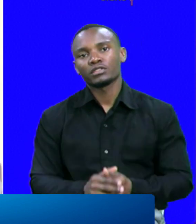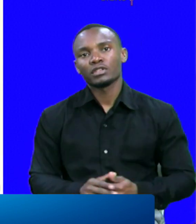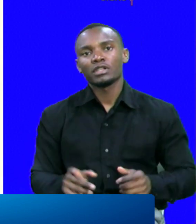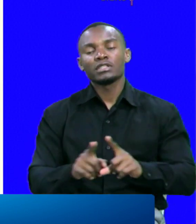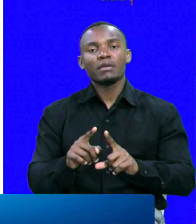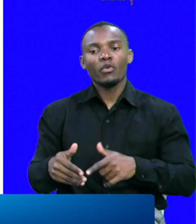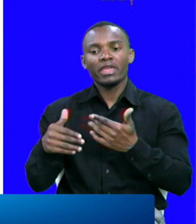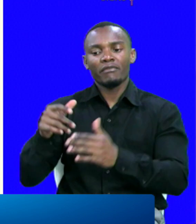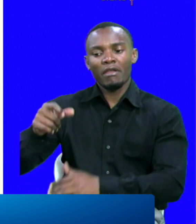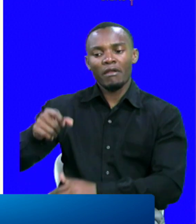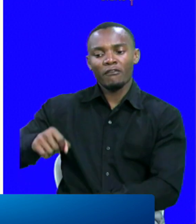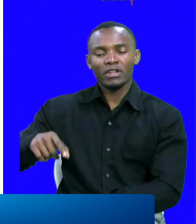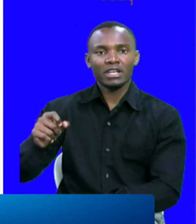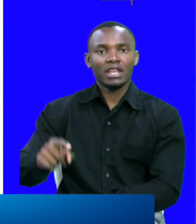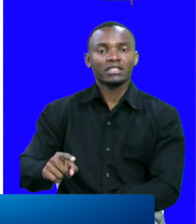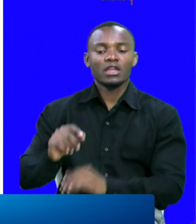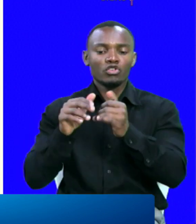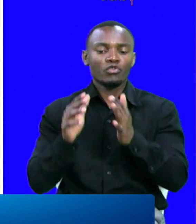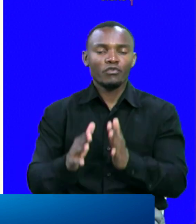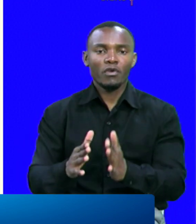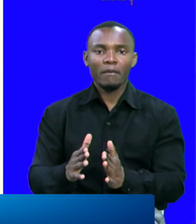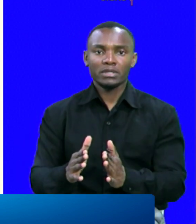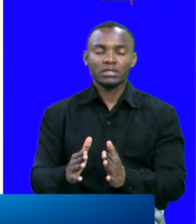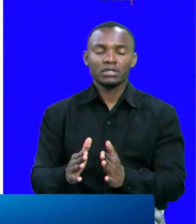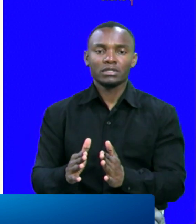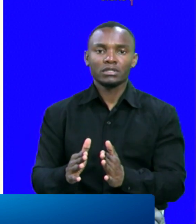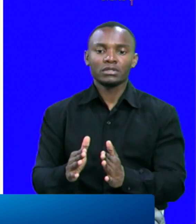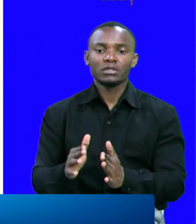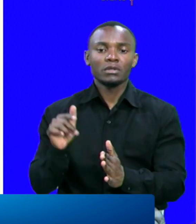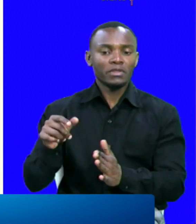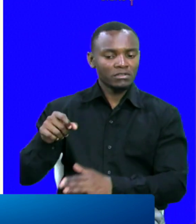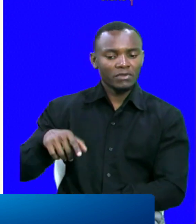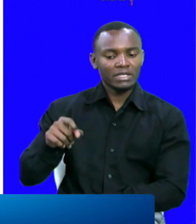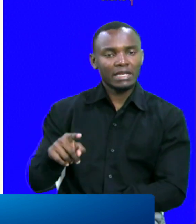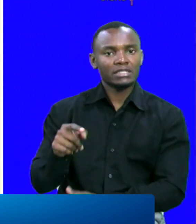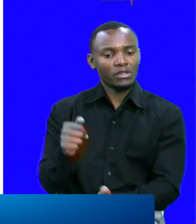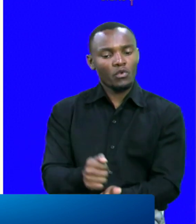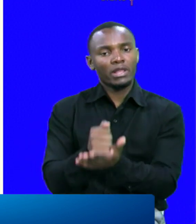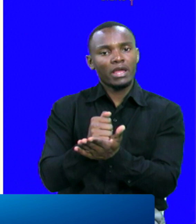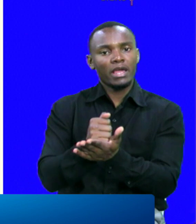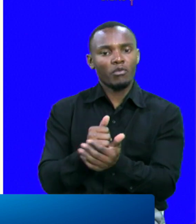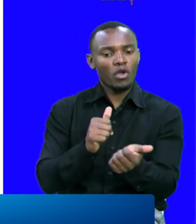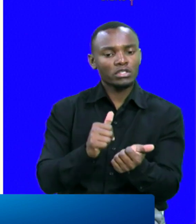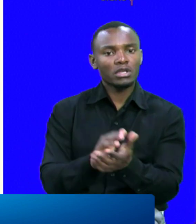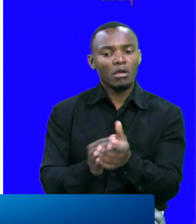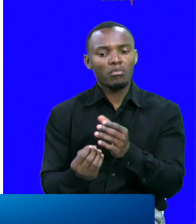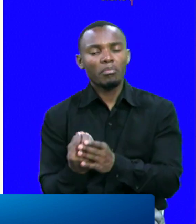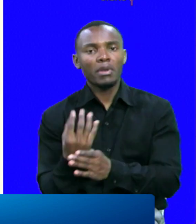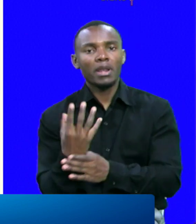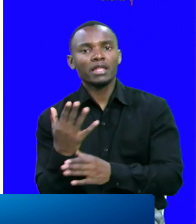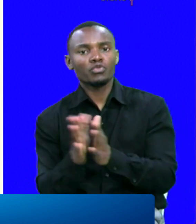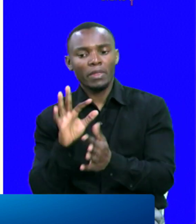said, 70% of all employment is from the agricultural sector, with its linkages in